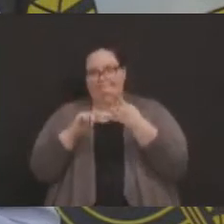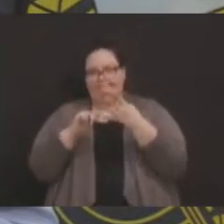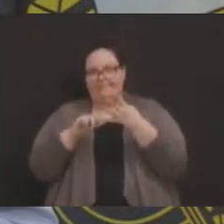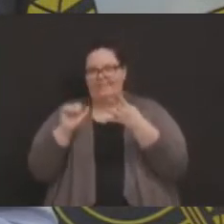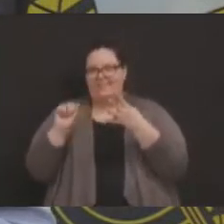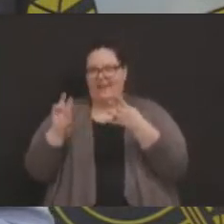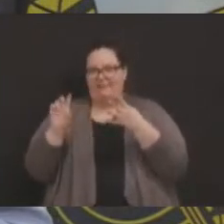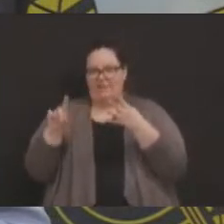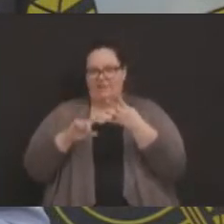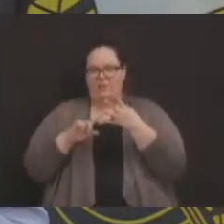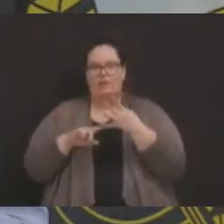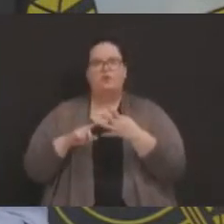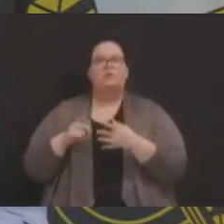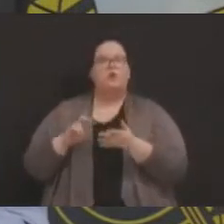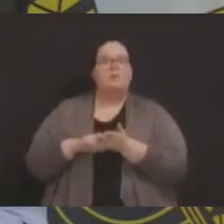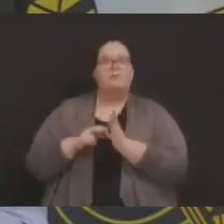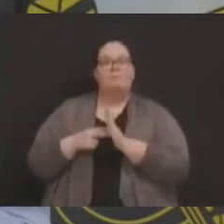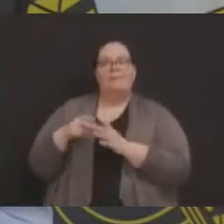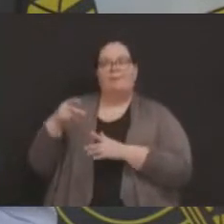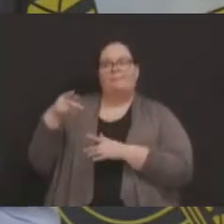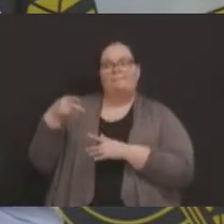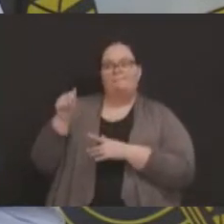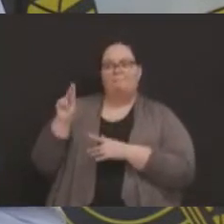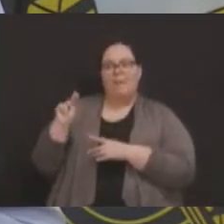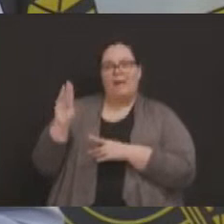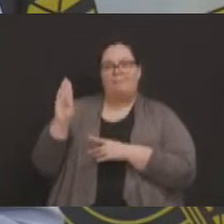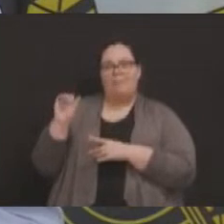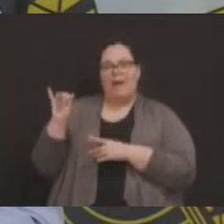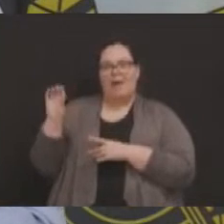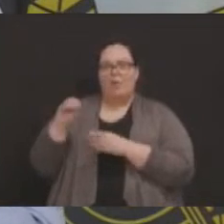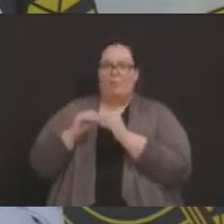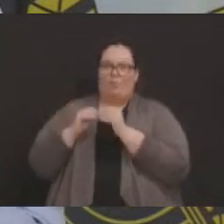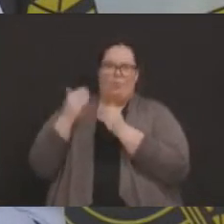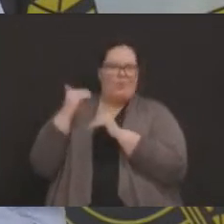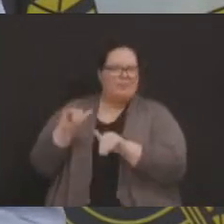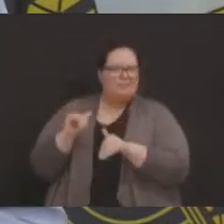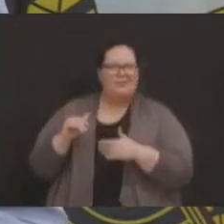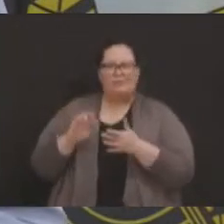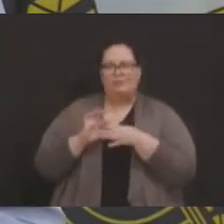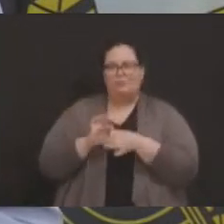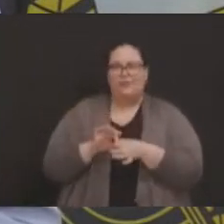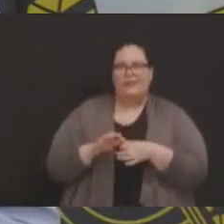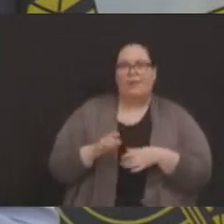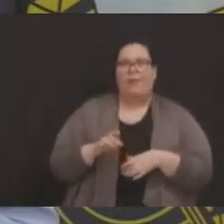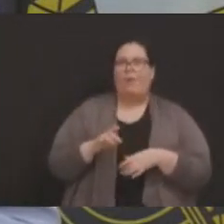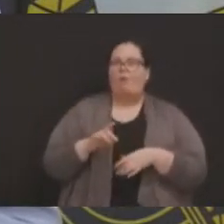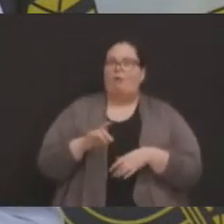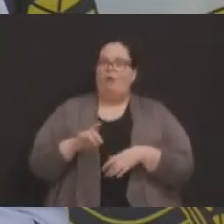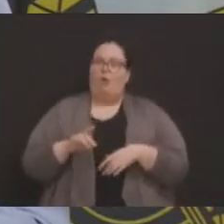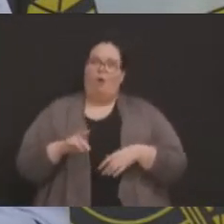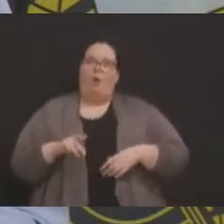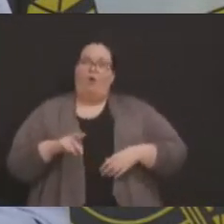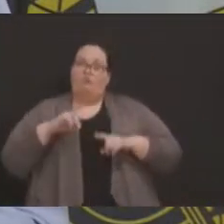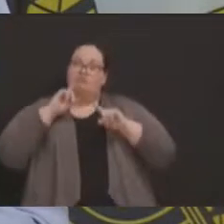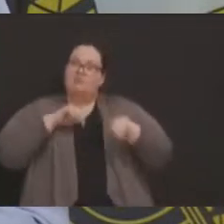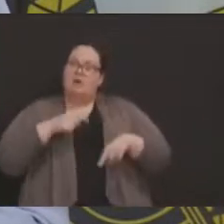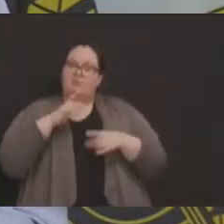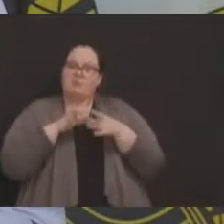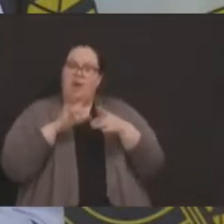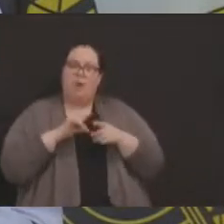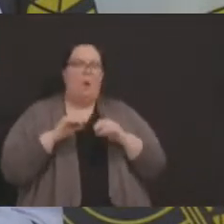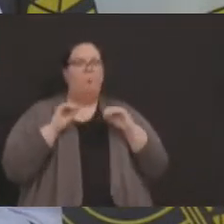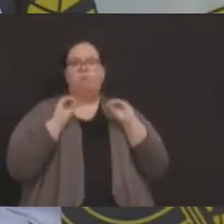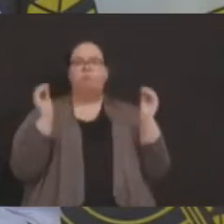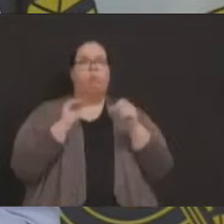both of them, the Abbott ID Now and the PanBio, both have to have confirmatory tests with the PCR. So you're going to be